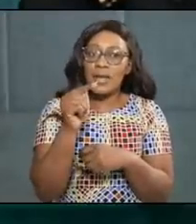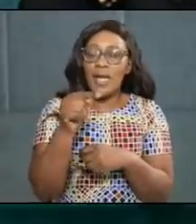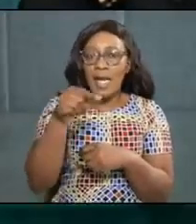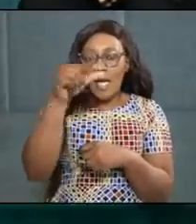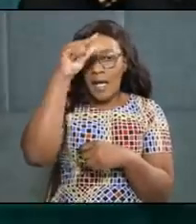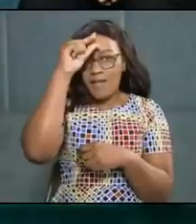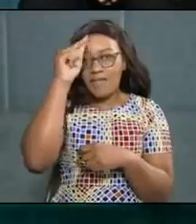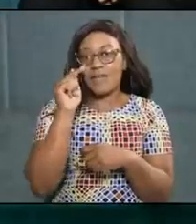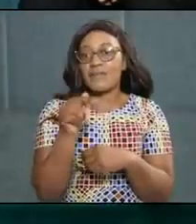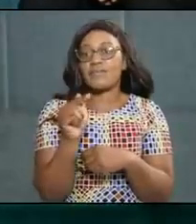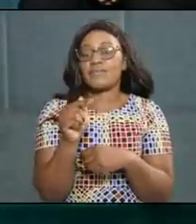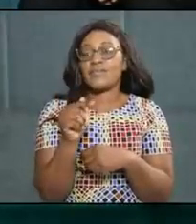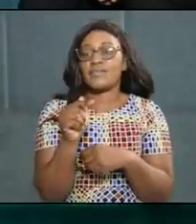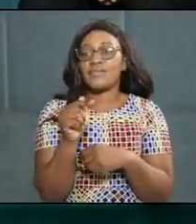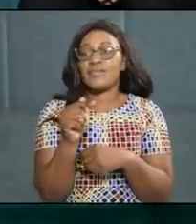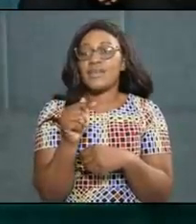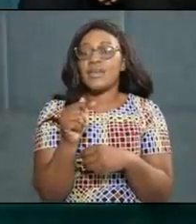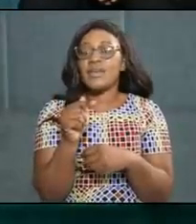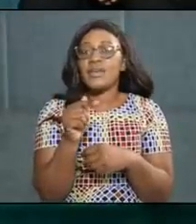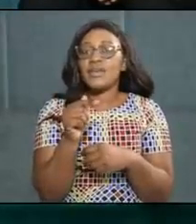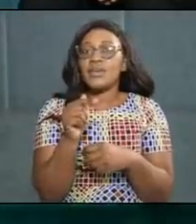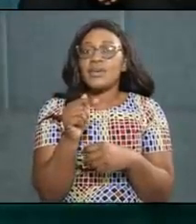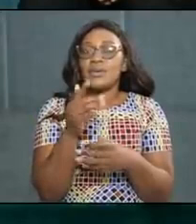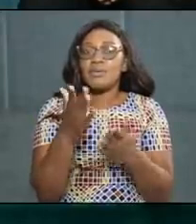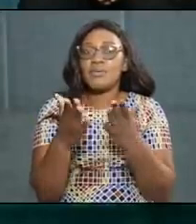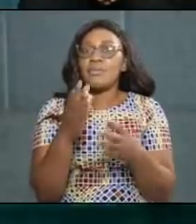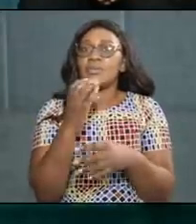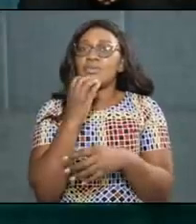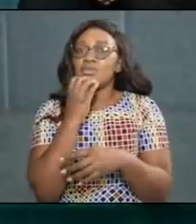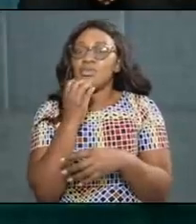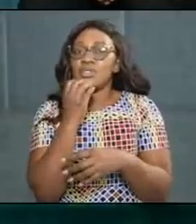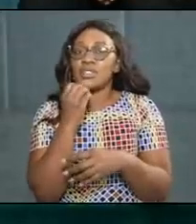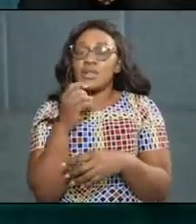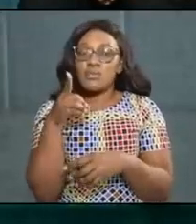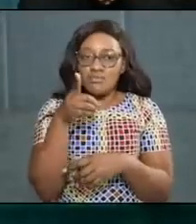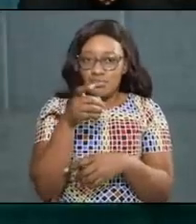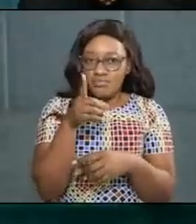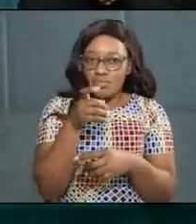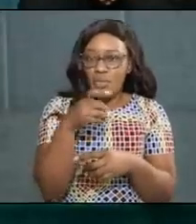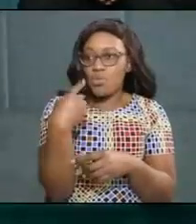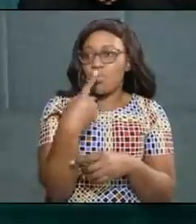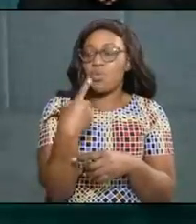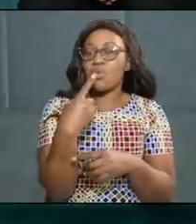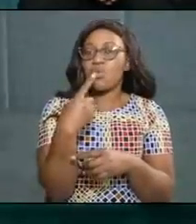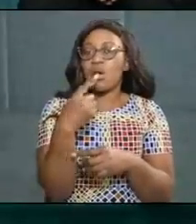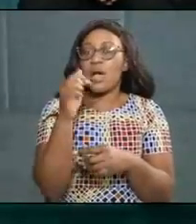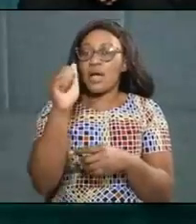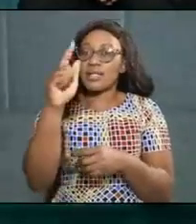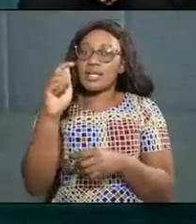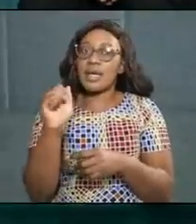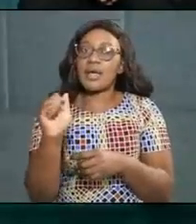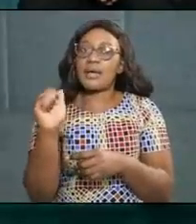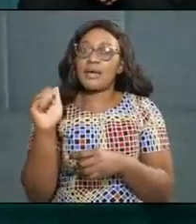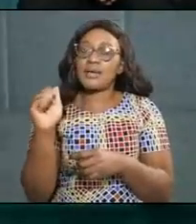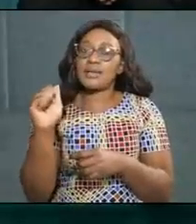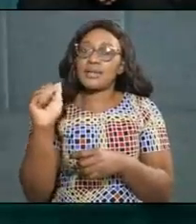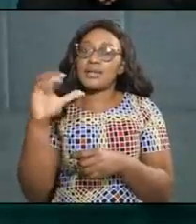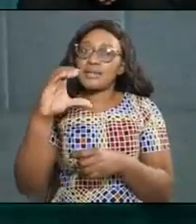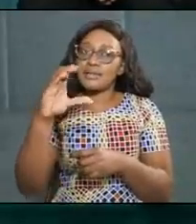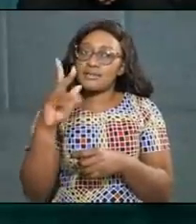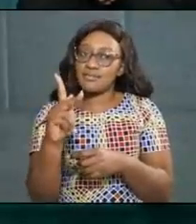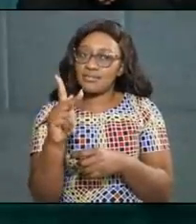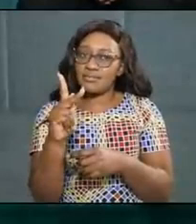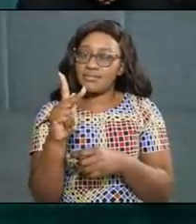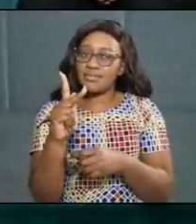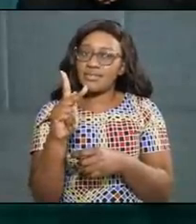he was threatening Governor Felix that the Jews would attack the Romans if they didn't put Paul in prison. Isn't